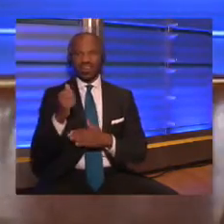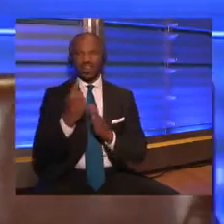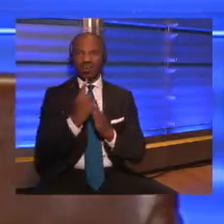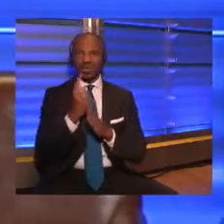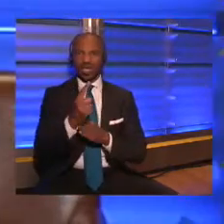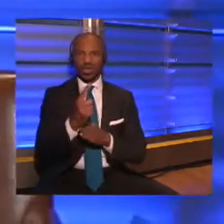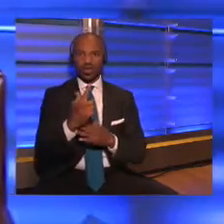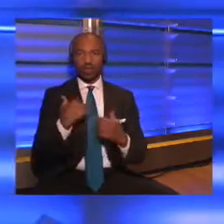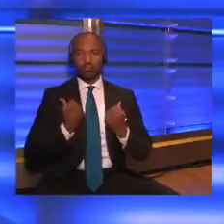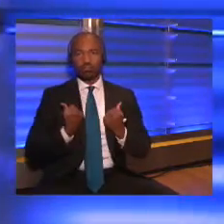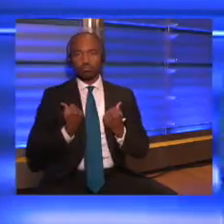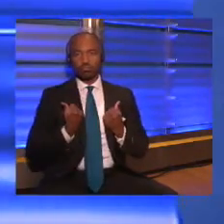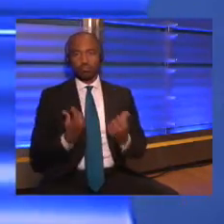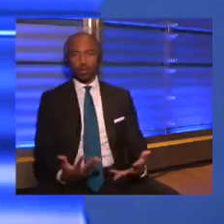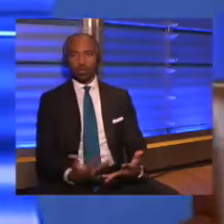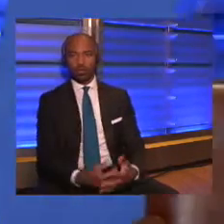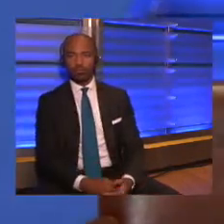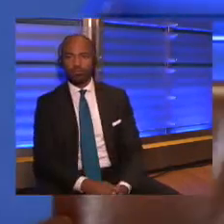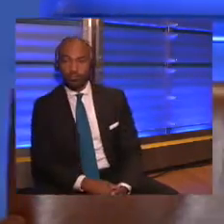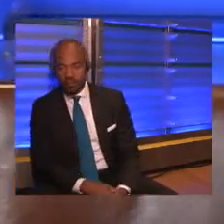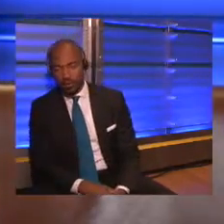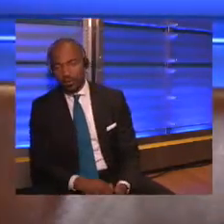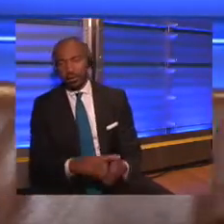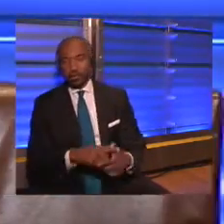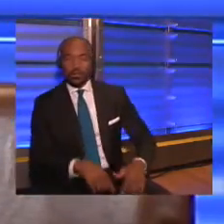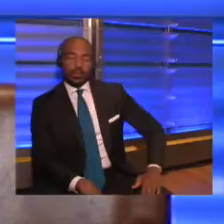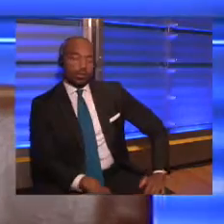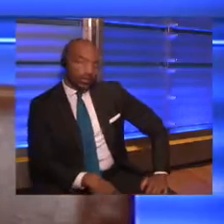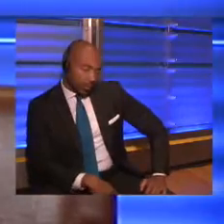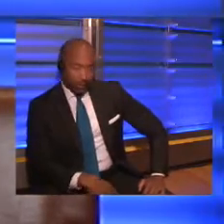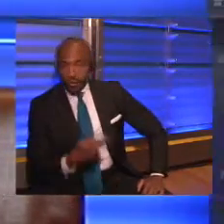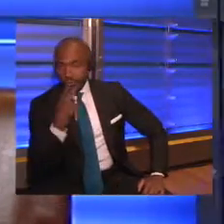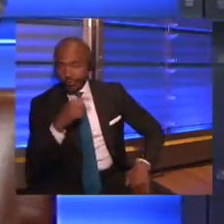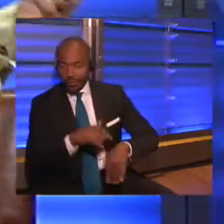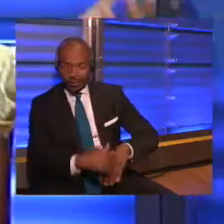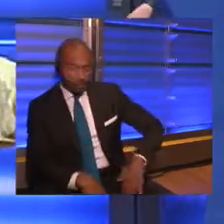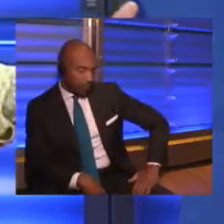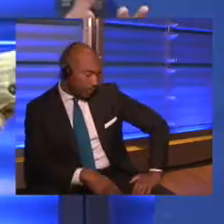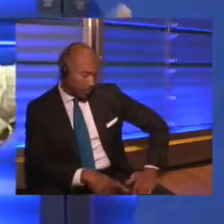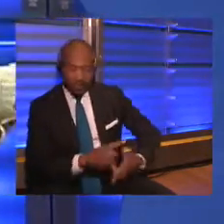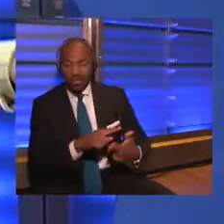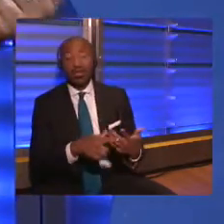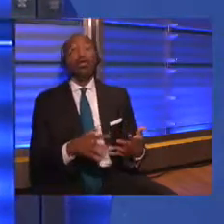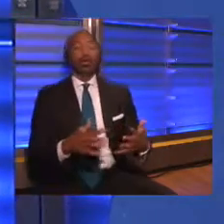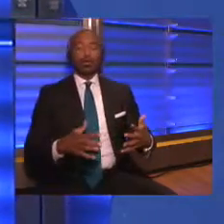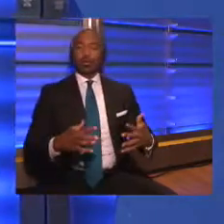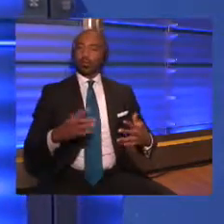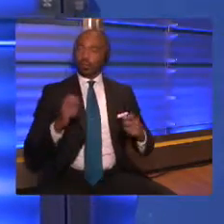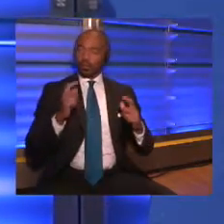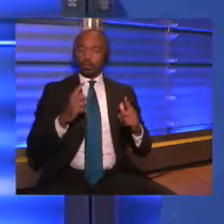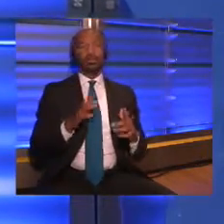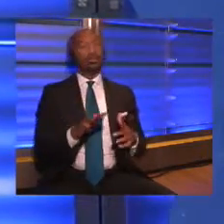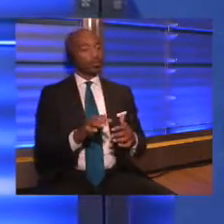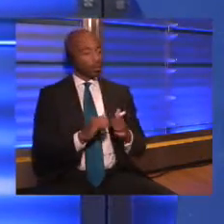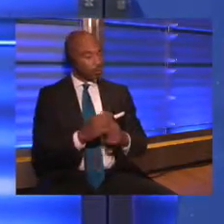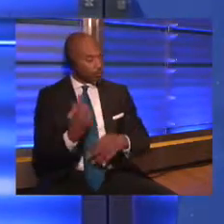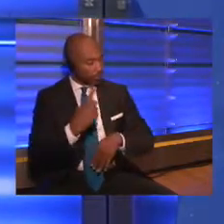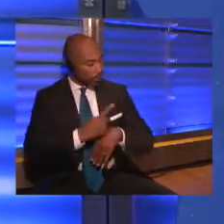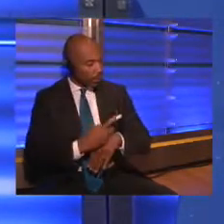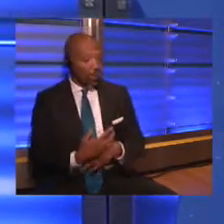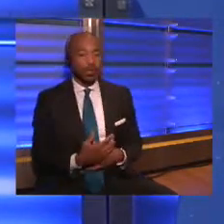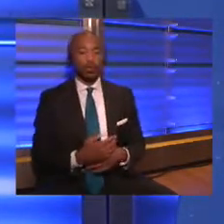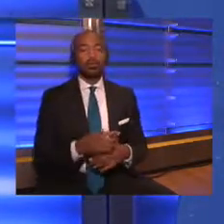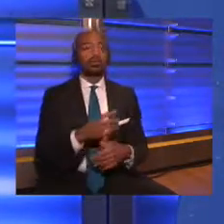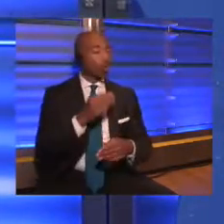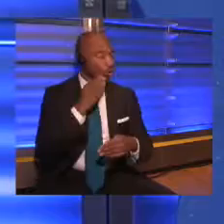And he would rally, you know, he'd ask us about our day, he'd talk to us about homework, we'd go out and play, but he never